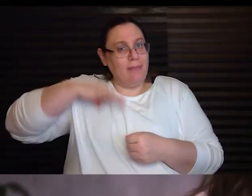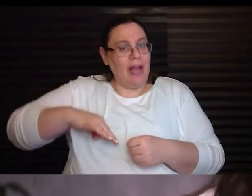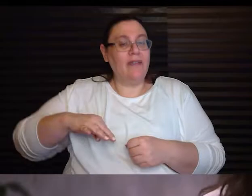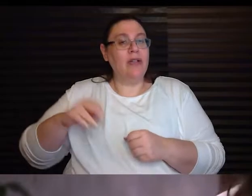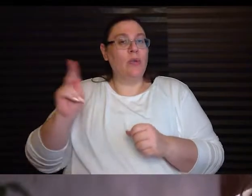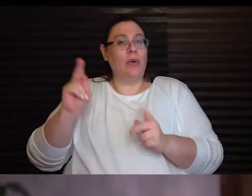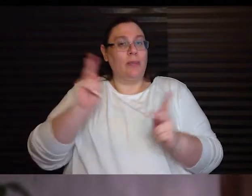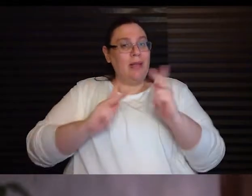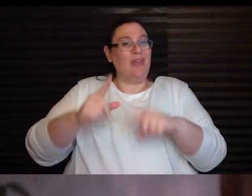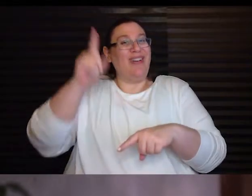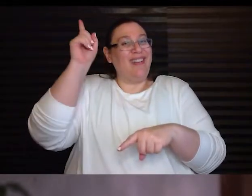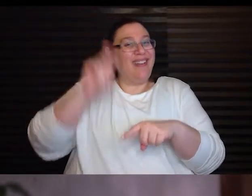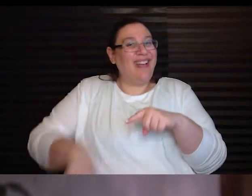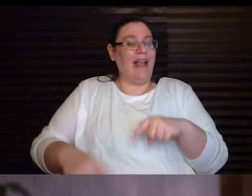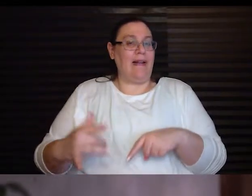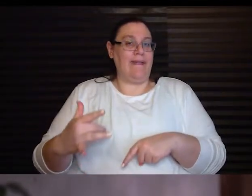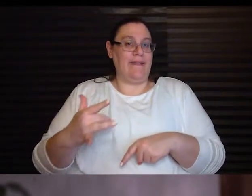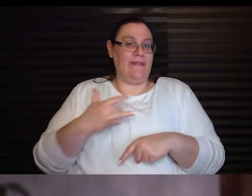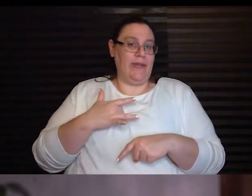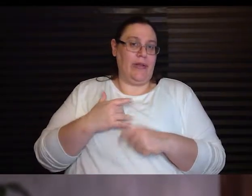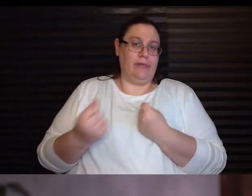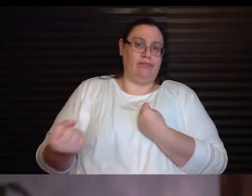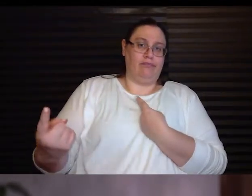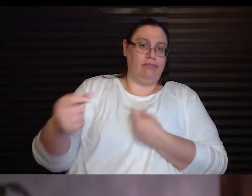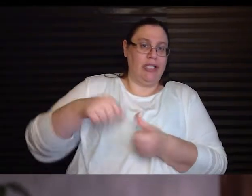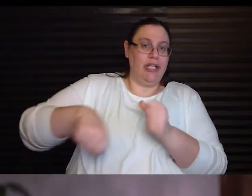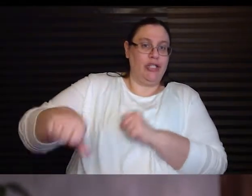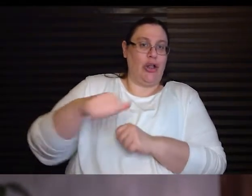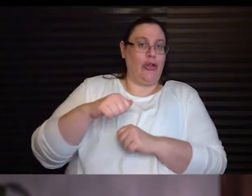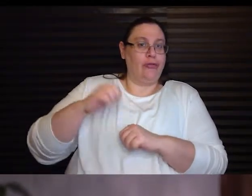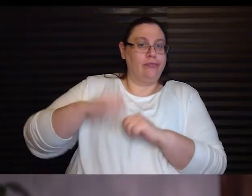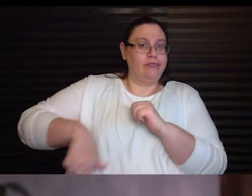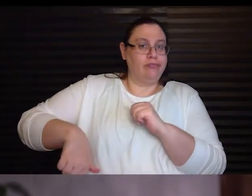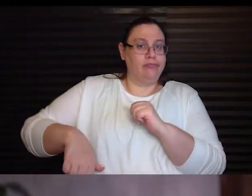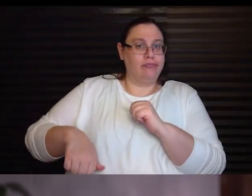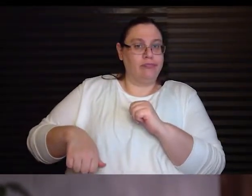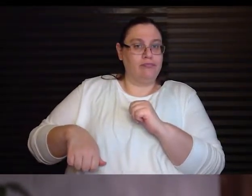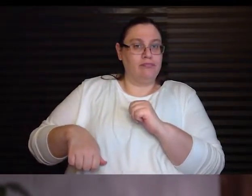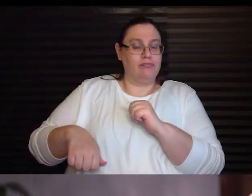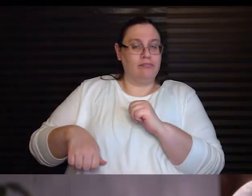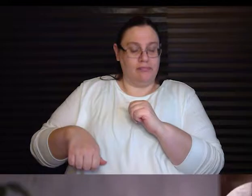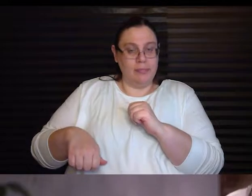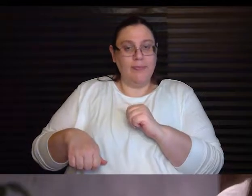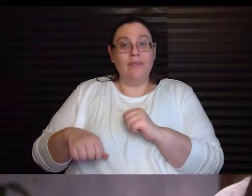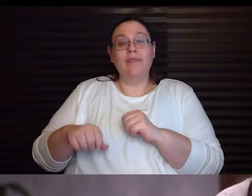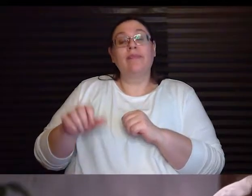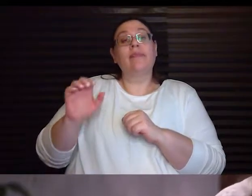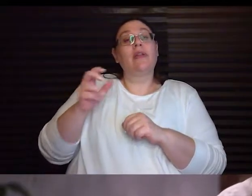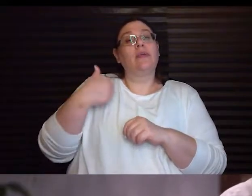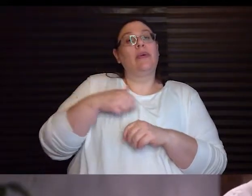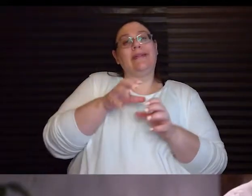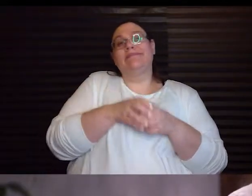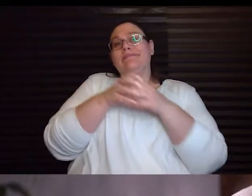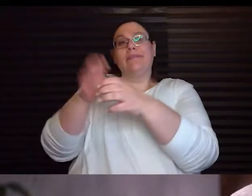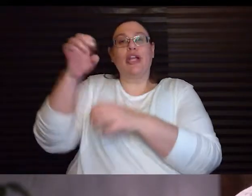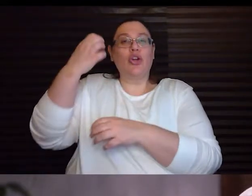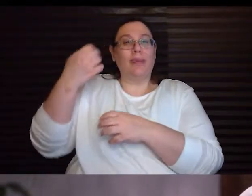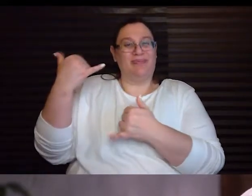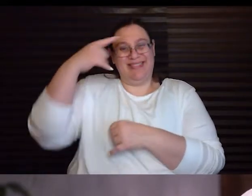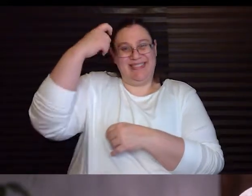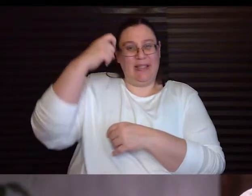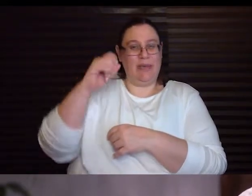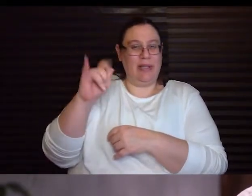people cannot feel for one another? On our Ikar Europe trip this summer, we